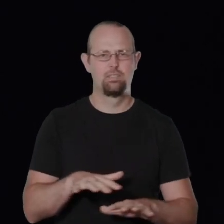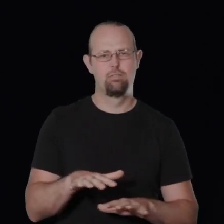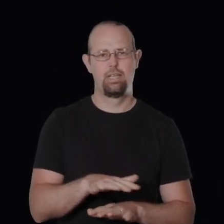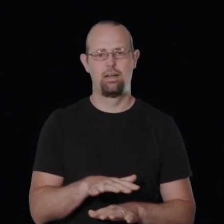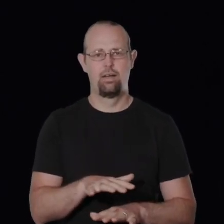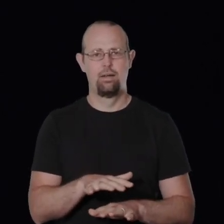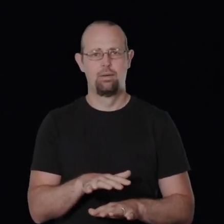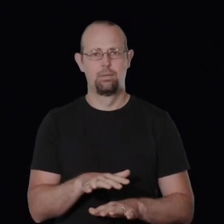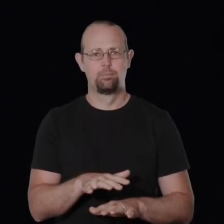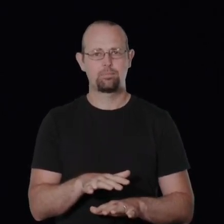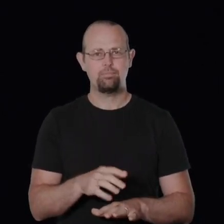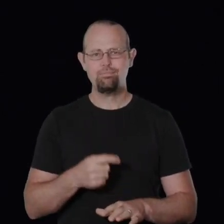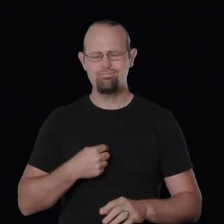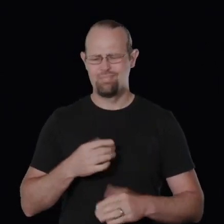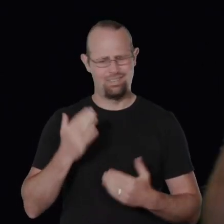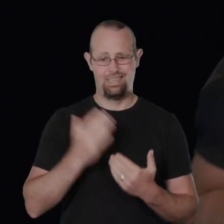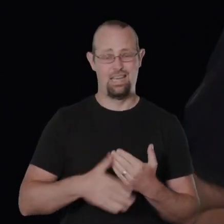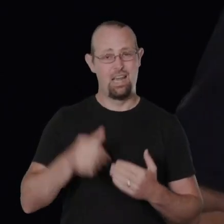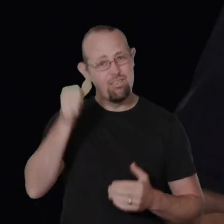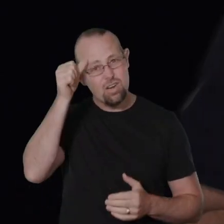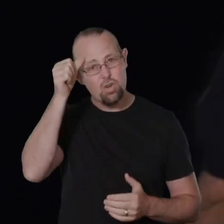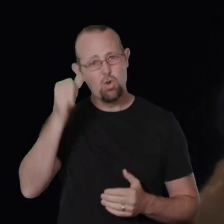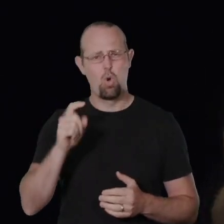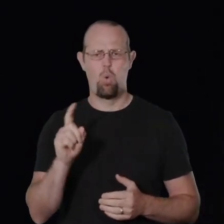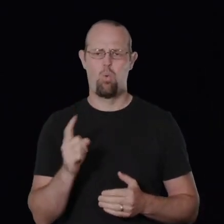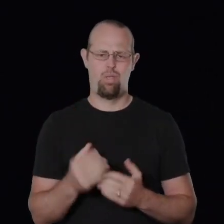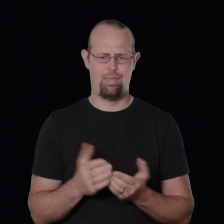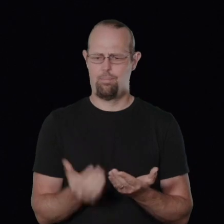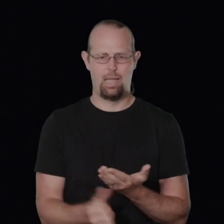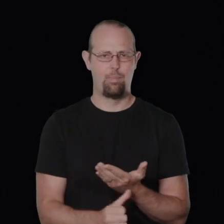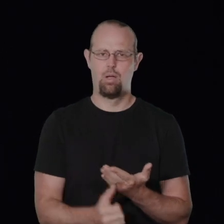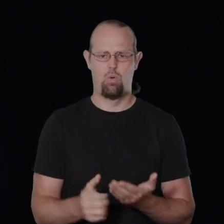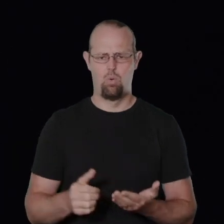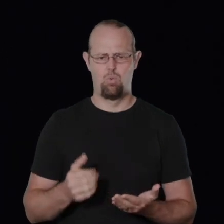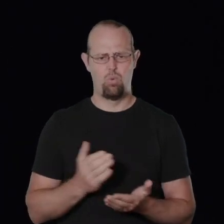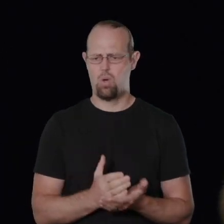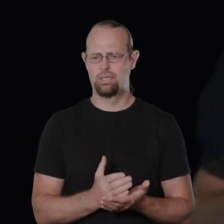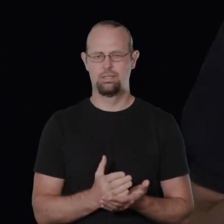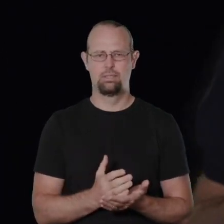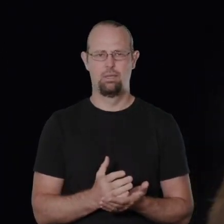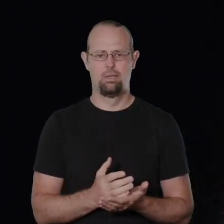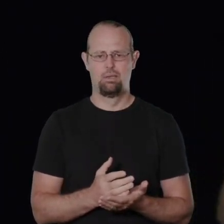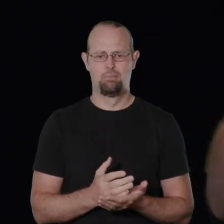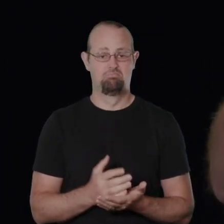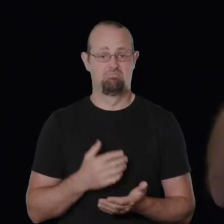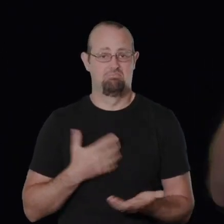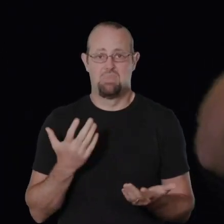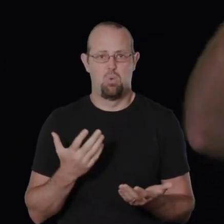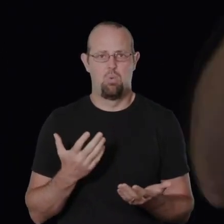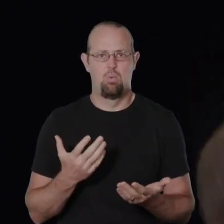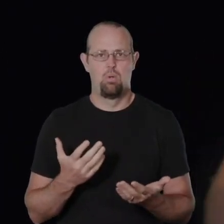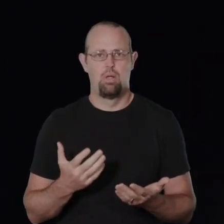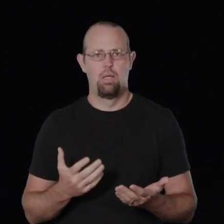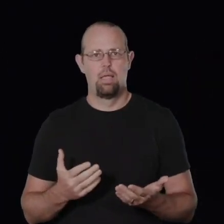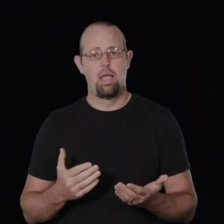family as such. I never really knew what the Bible was growing up. I wasn't genuinely familiar with it until life